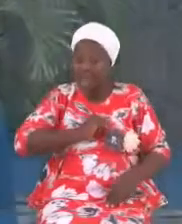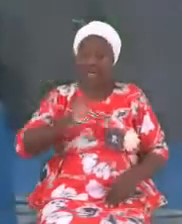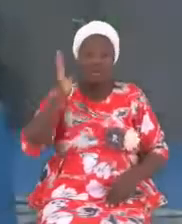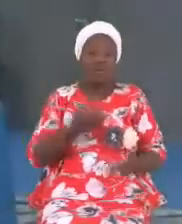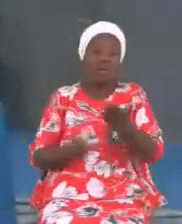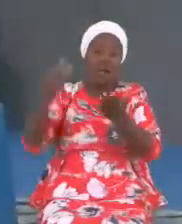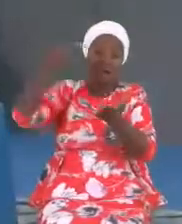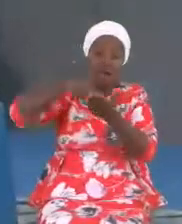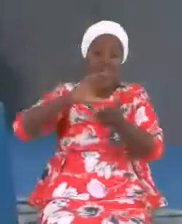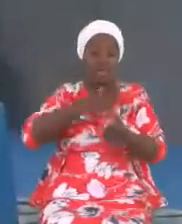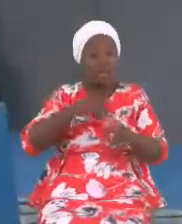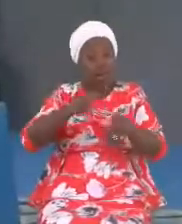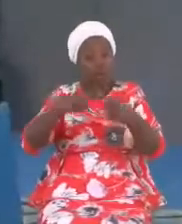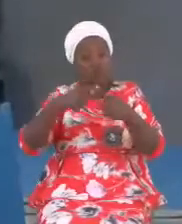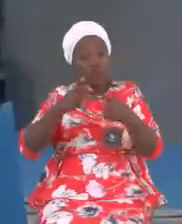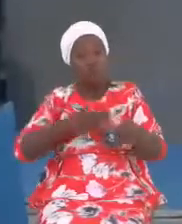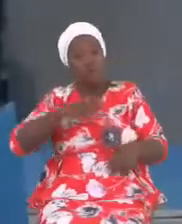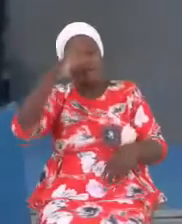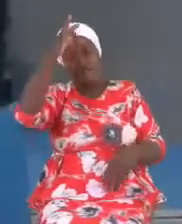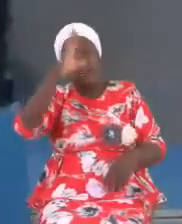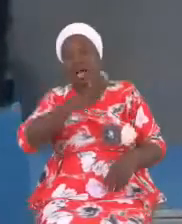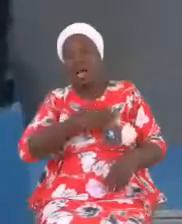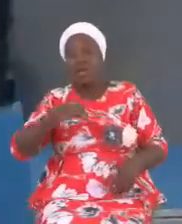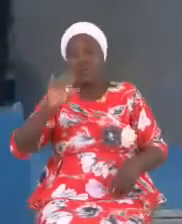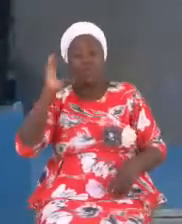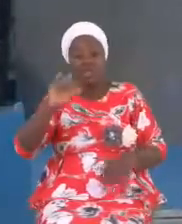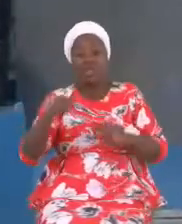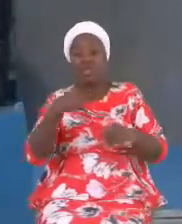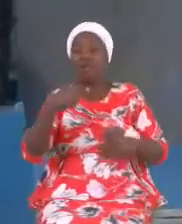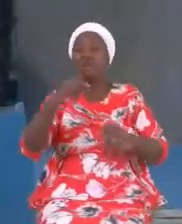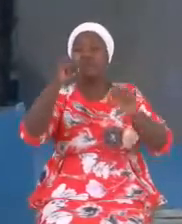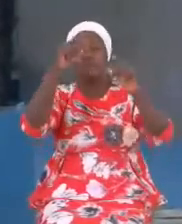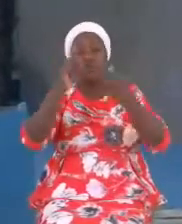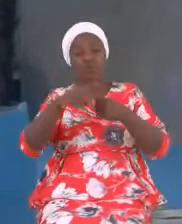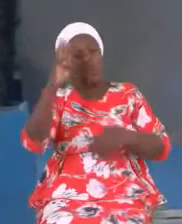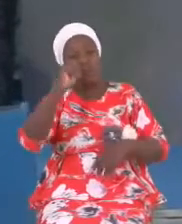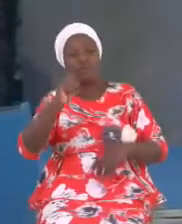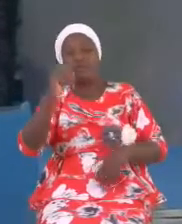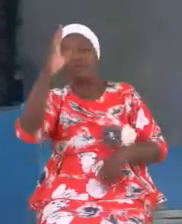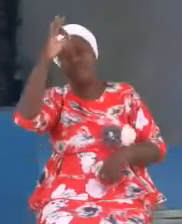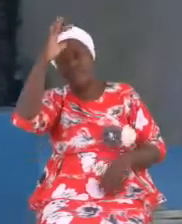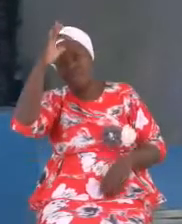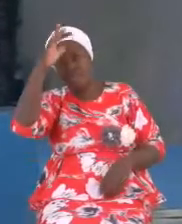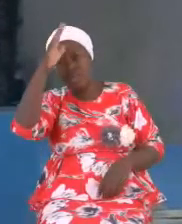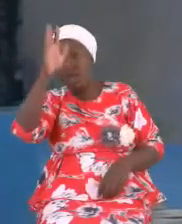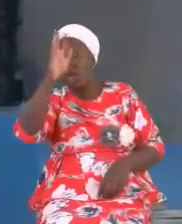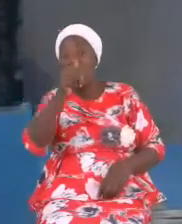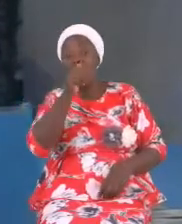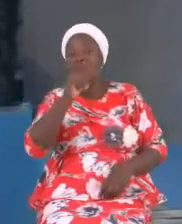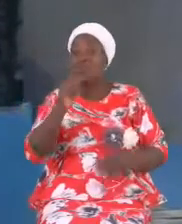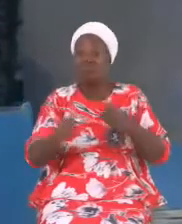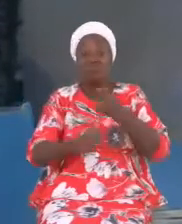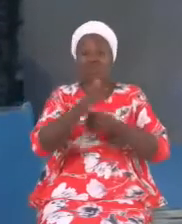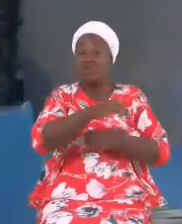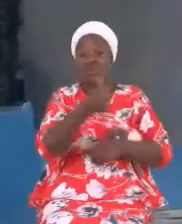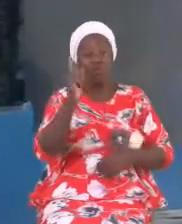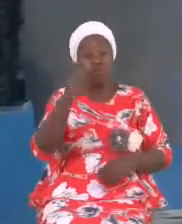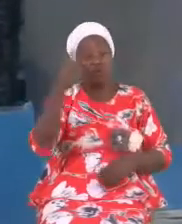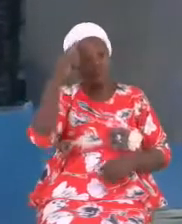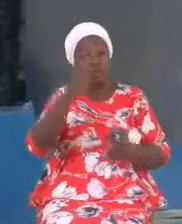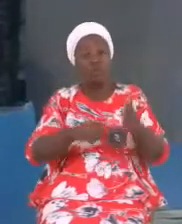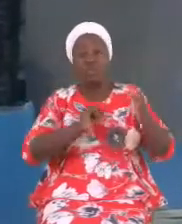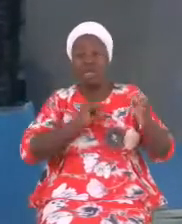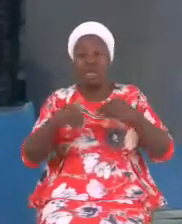father, and I will say unto him, Father, I'm not blaming anybody for what I've done. I'm